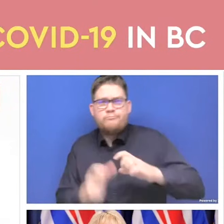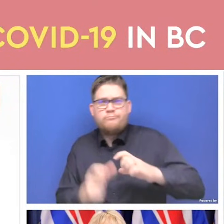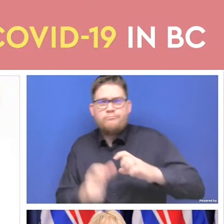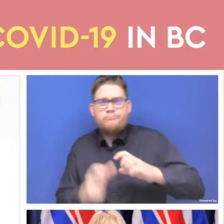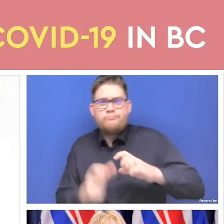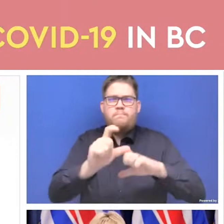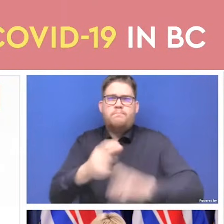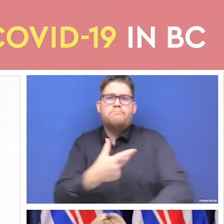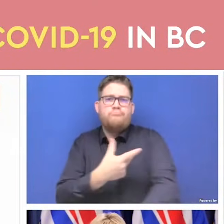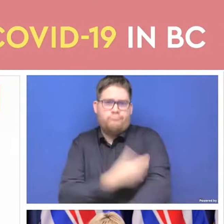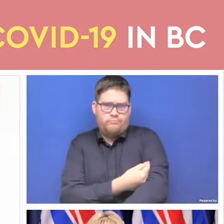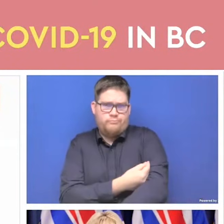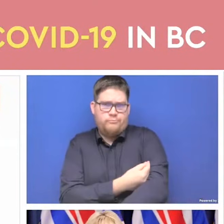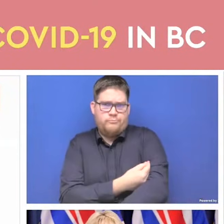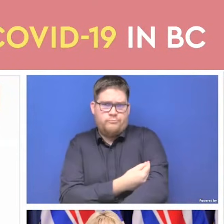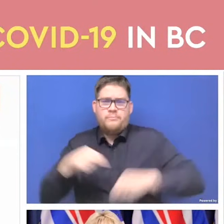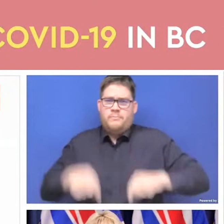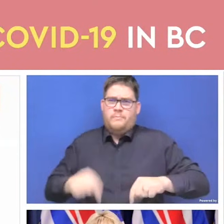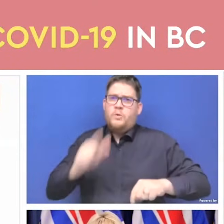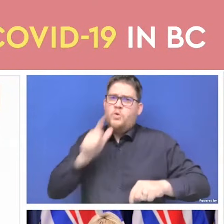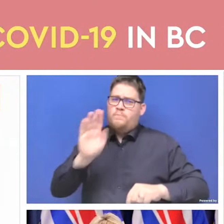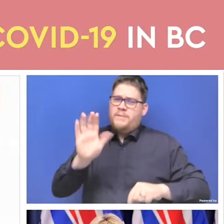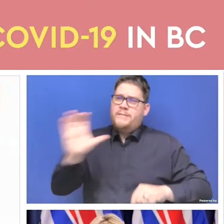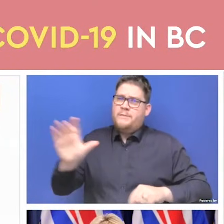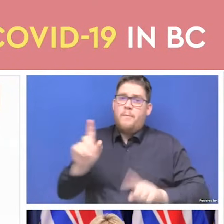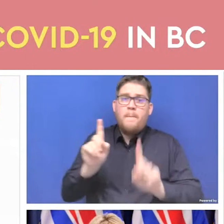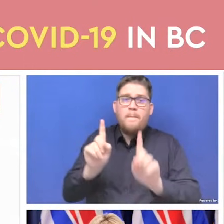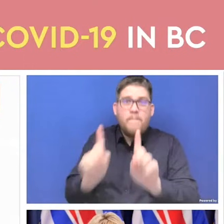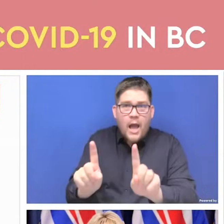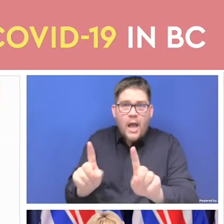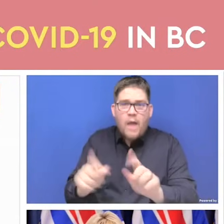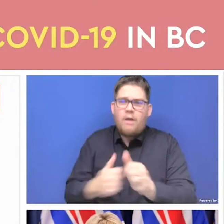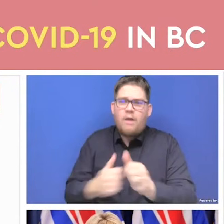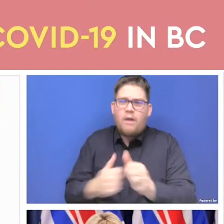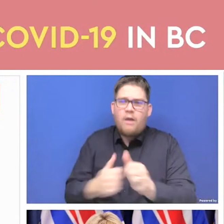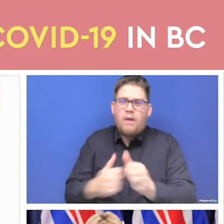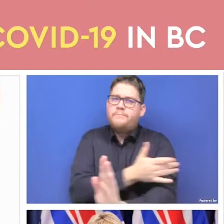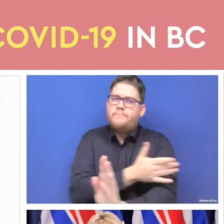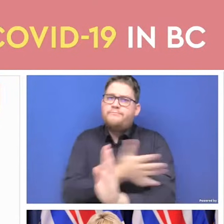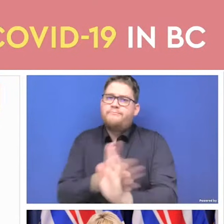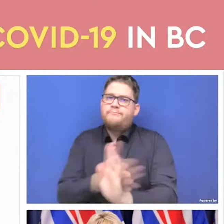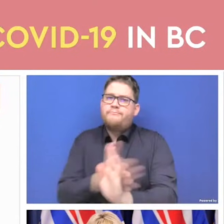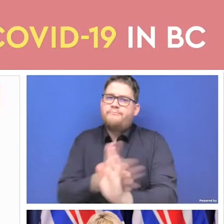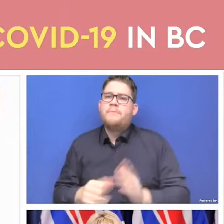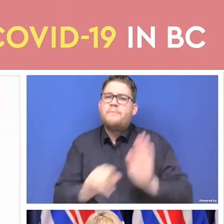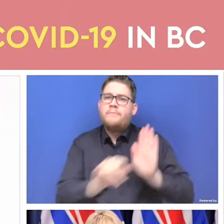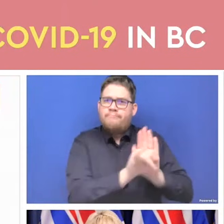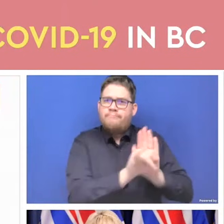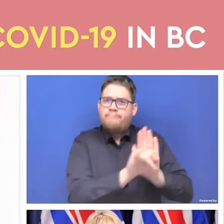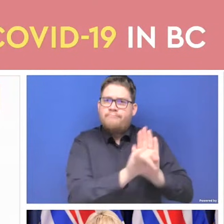but it will be based on what we have just seen as important risk factors for decreased protection over